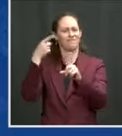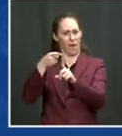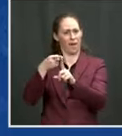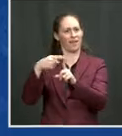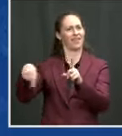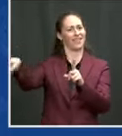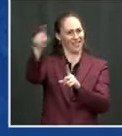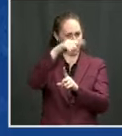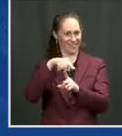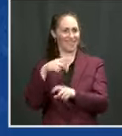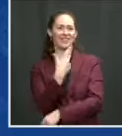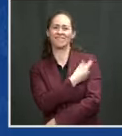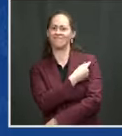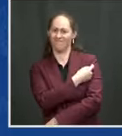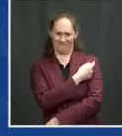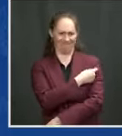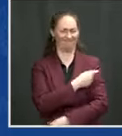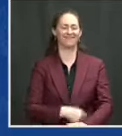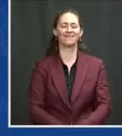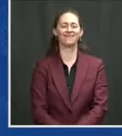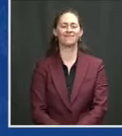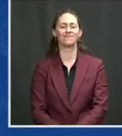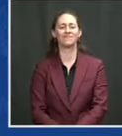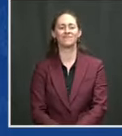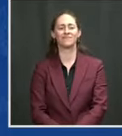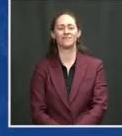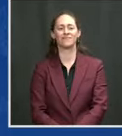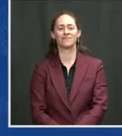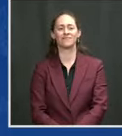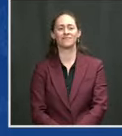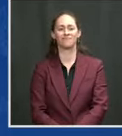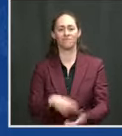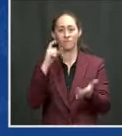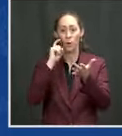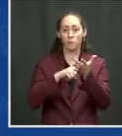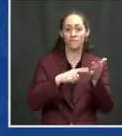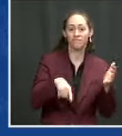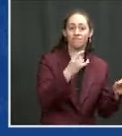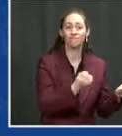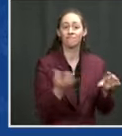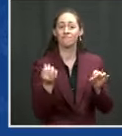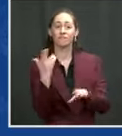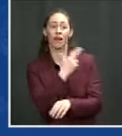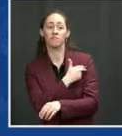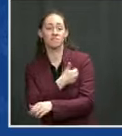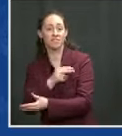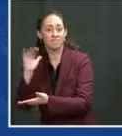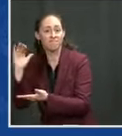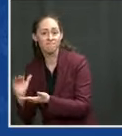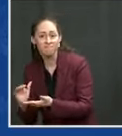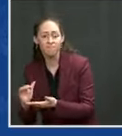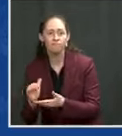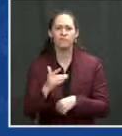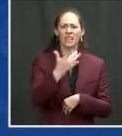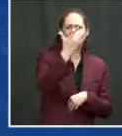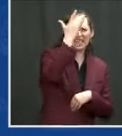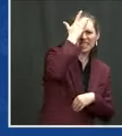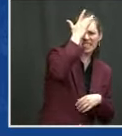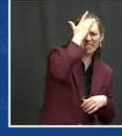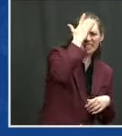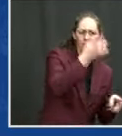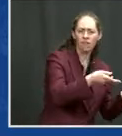hospitalizations and deaths are all down. Tens of thousands of moms and dads, brothers and sisters, grandparents, neighbors, friends